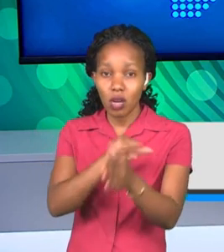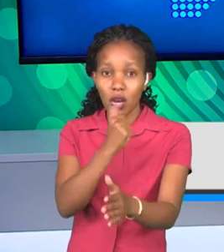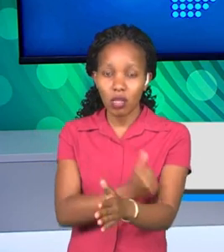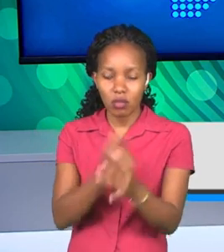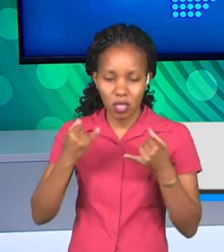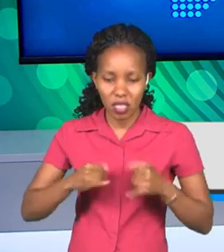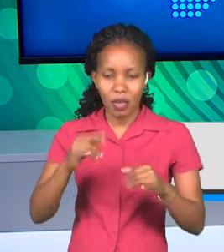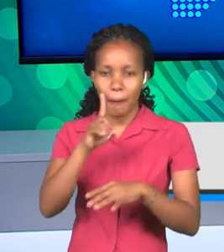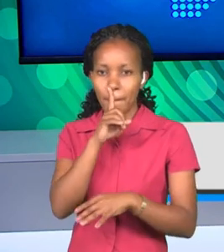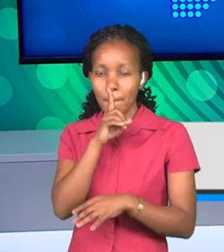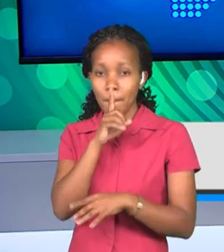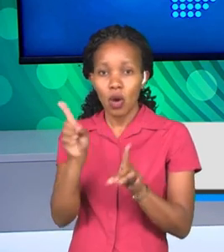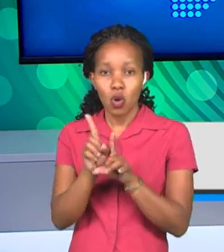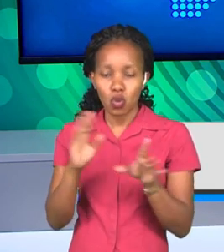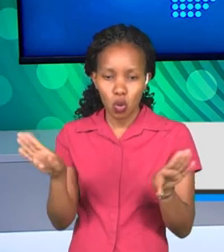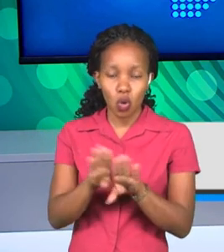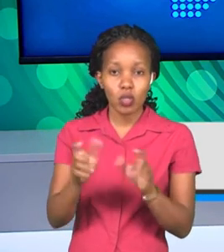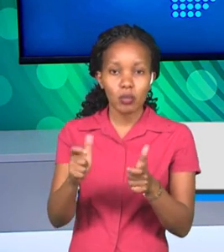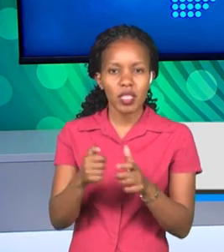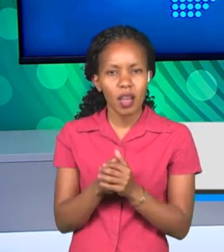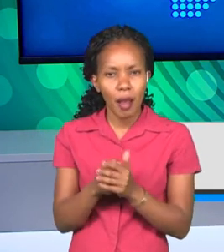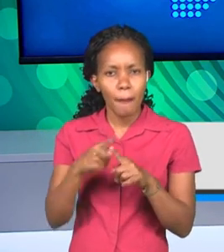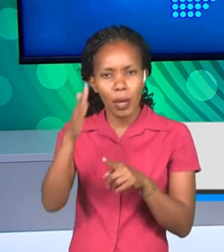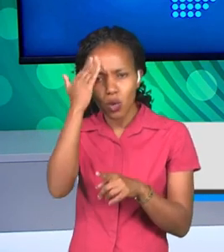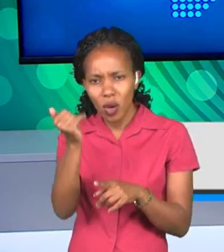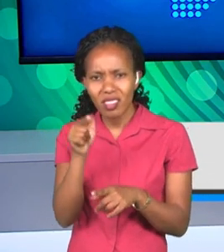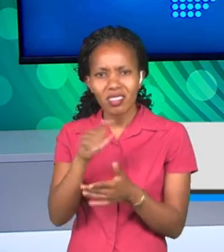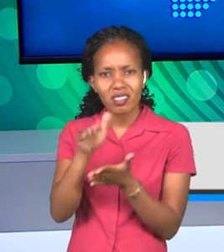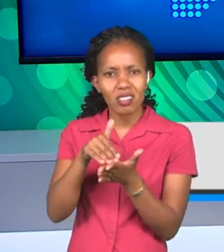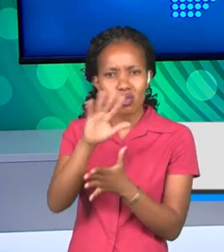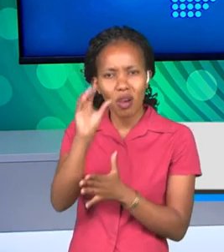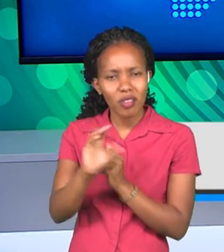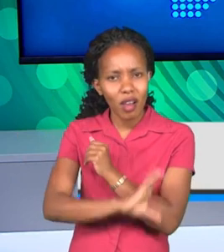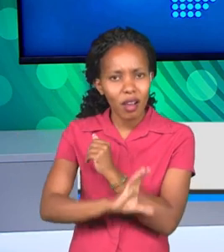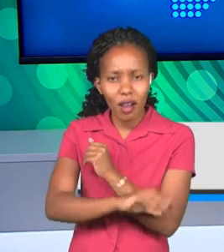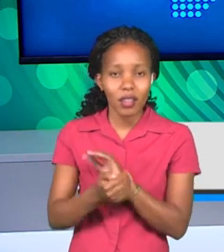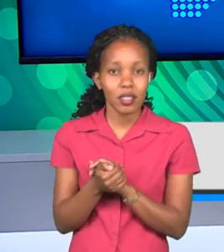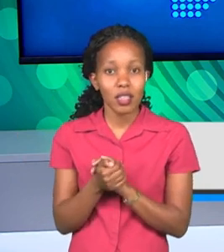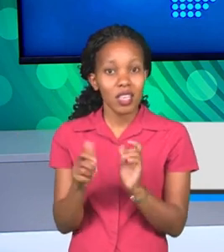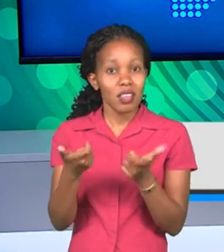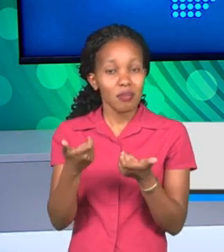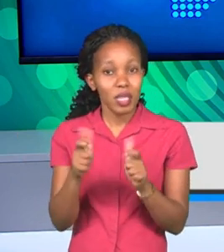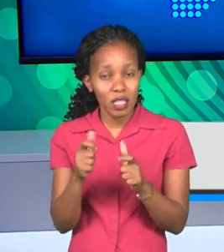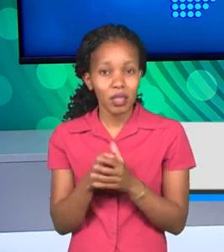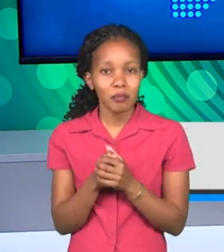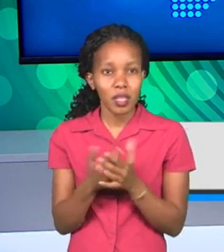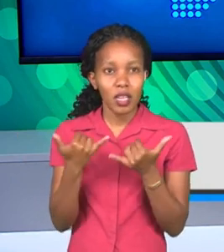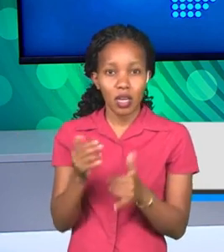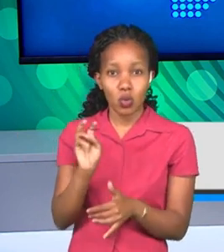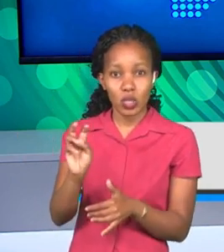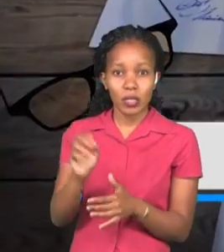trying to silence and muzzle the media. But why has this small Central African country been in the news lately? Let's find